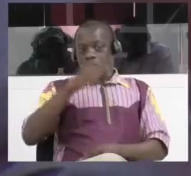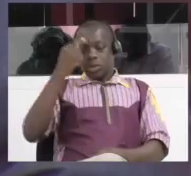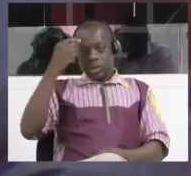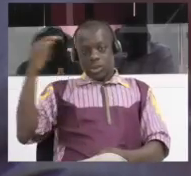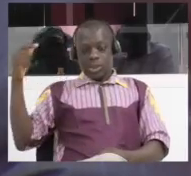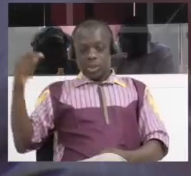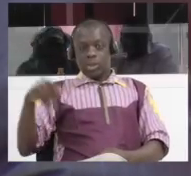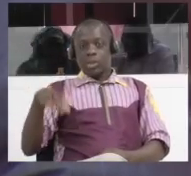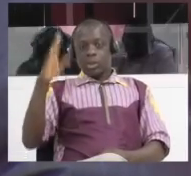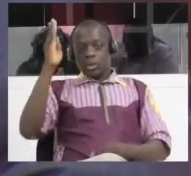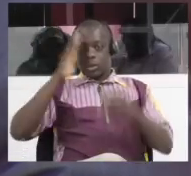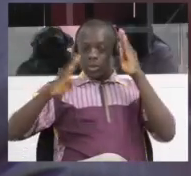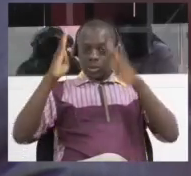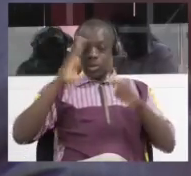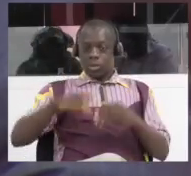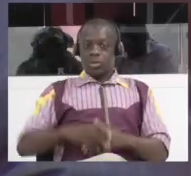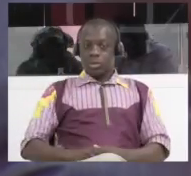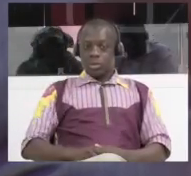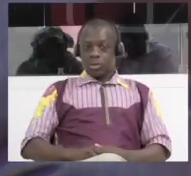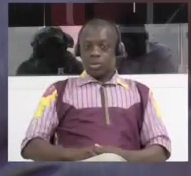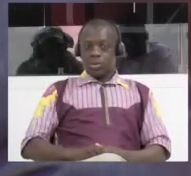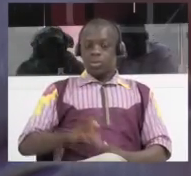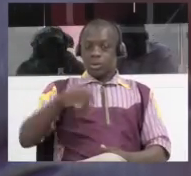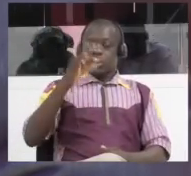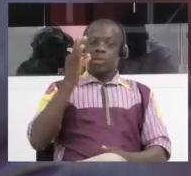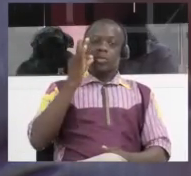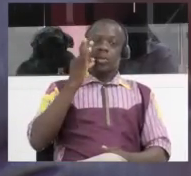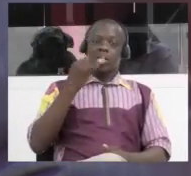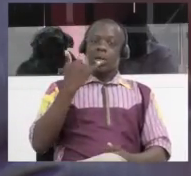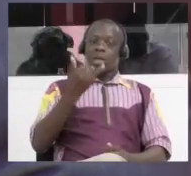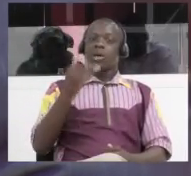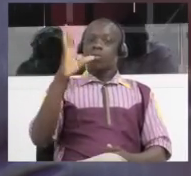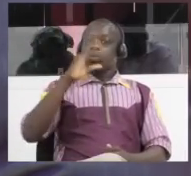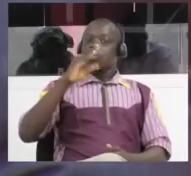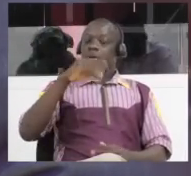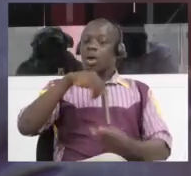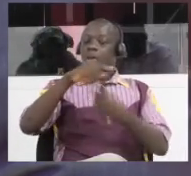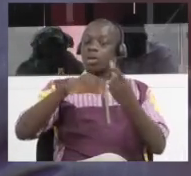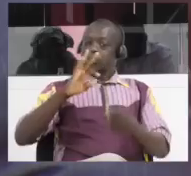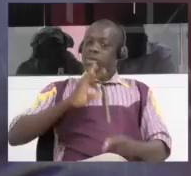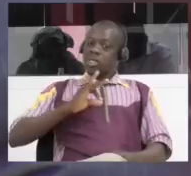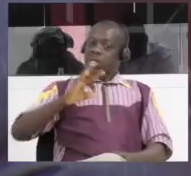Thank you very much for that answer. Now let's talk about transportation.